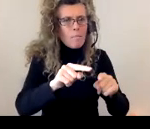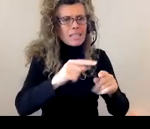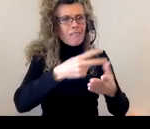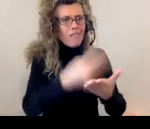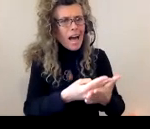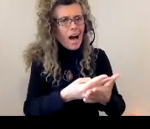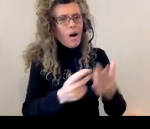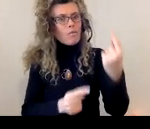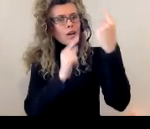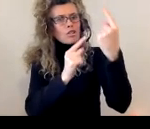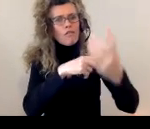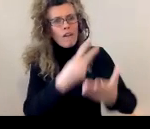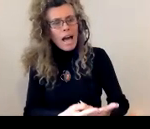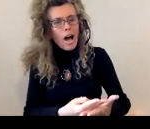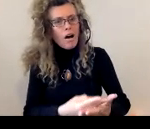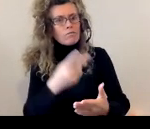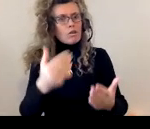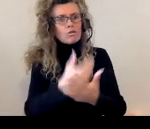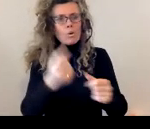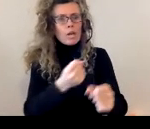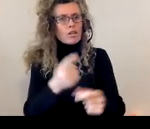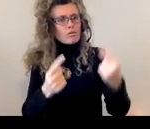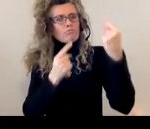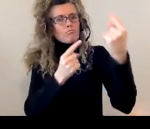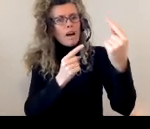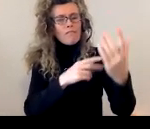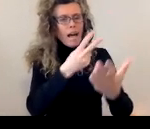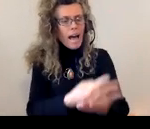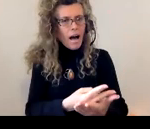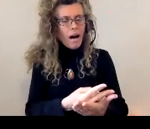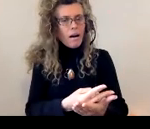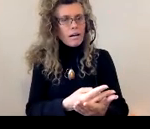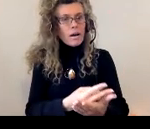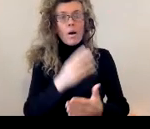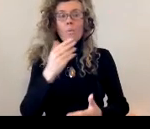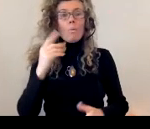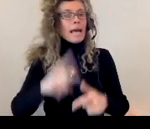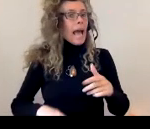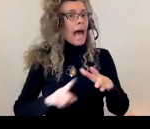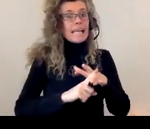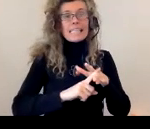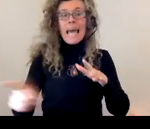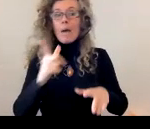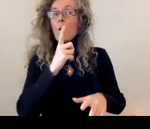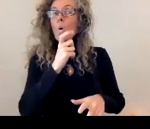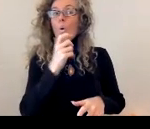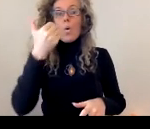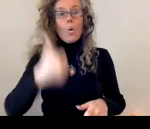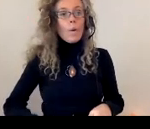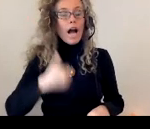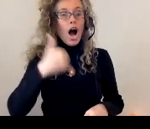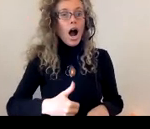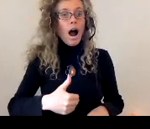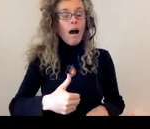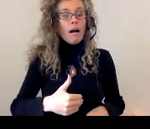escape who we are. There's not a person who's watching me right now who doesn't have a past where